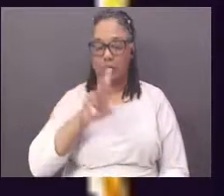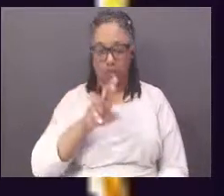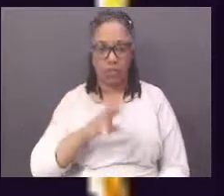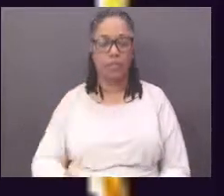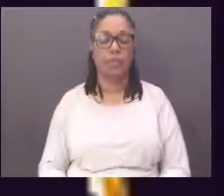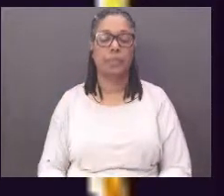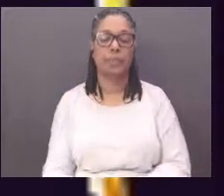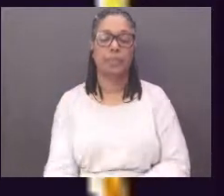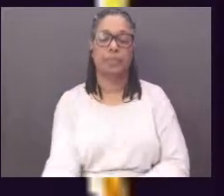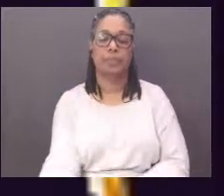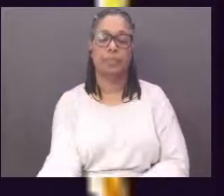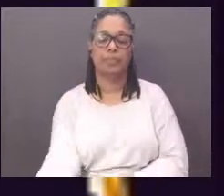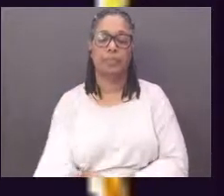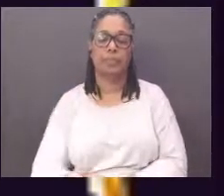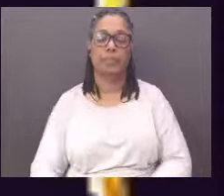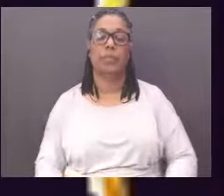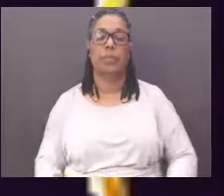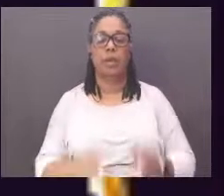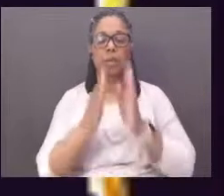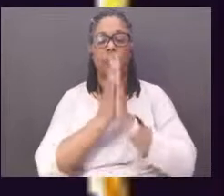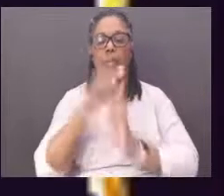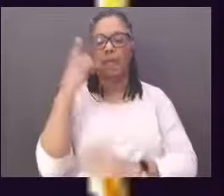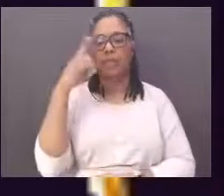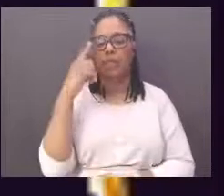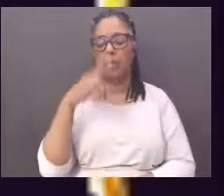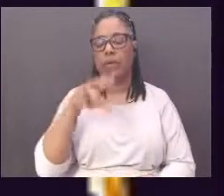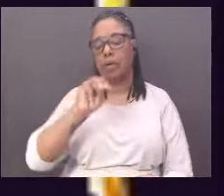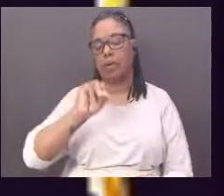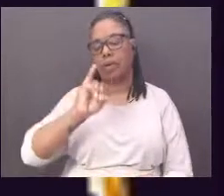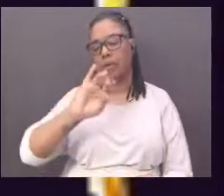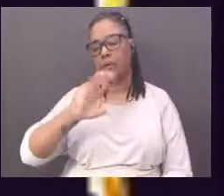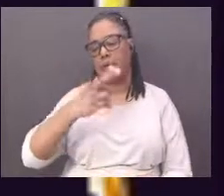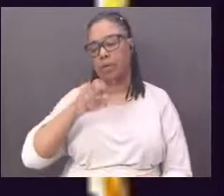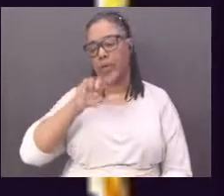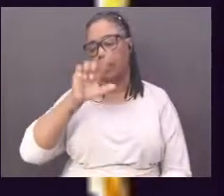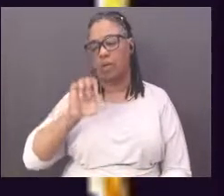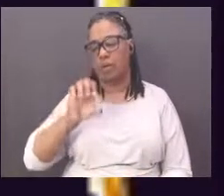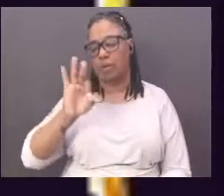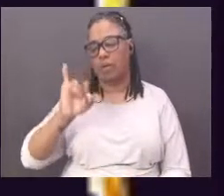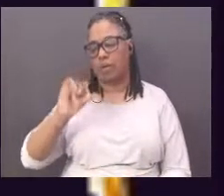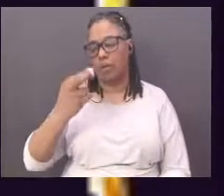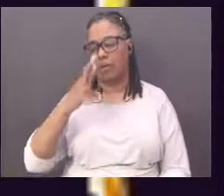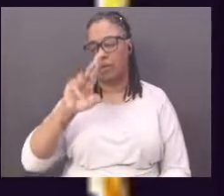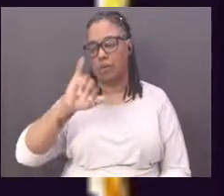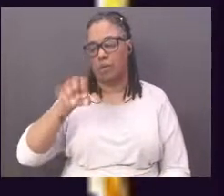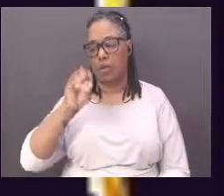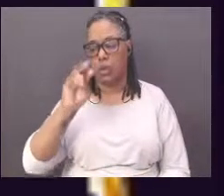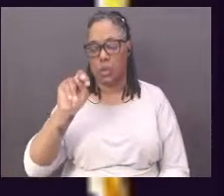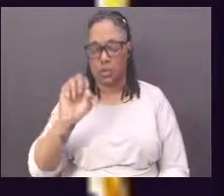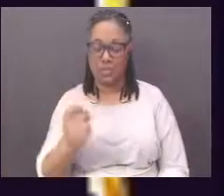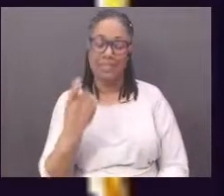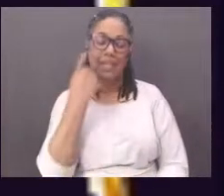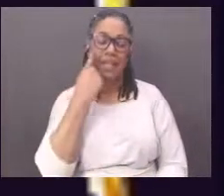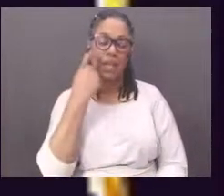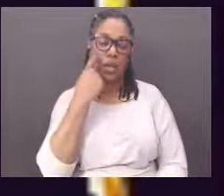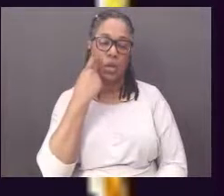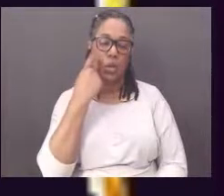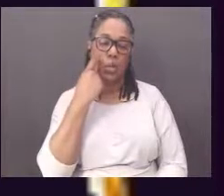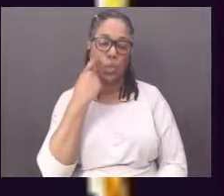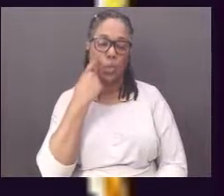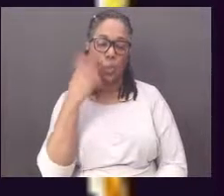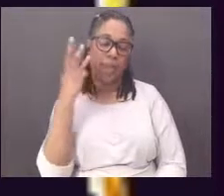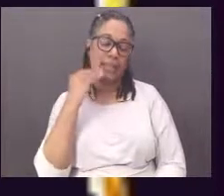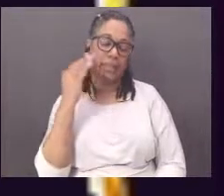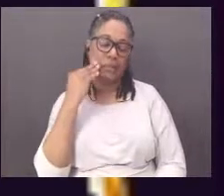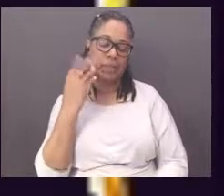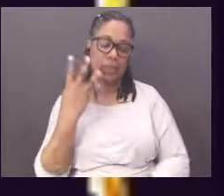for Minister Michelle Fisher Jones and the loss of their brother-in-law, Mike Cuffey. We